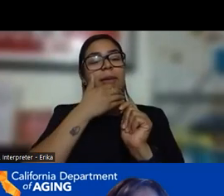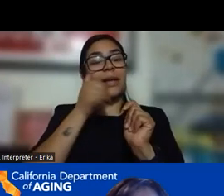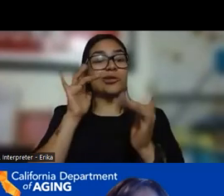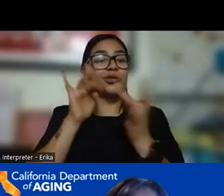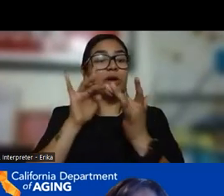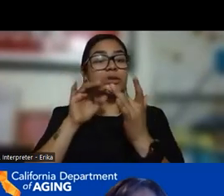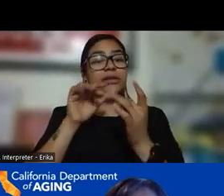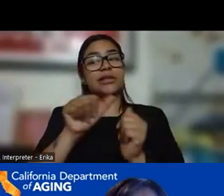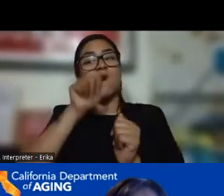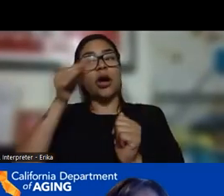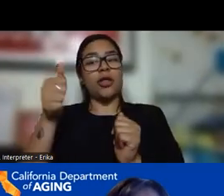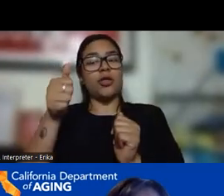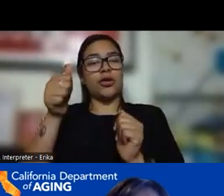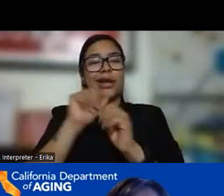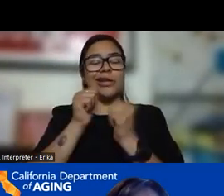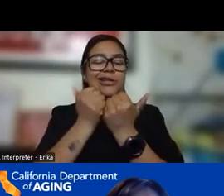please.